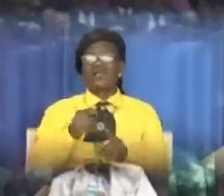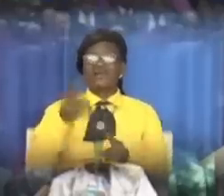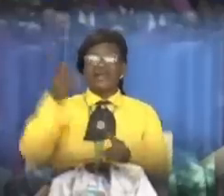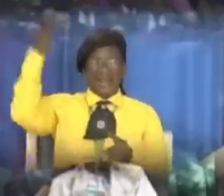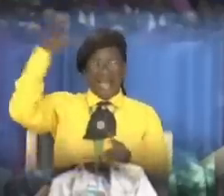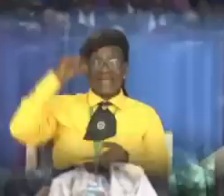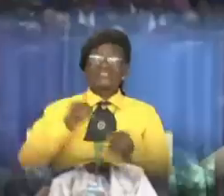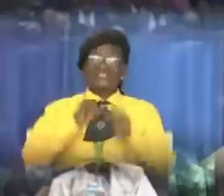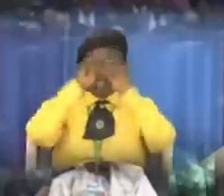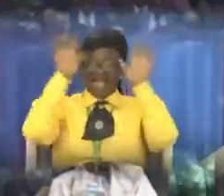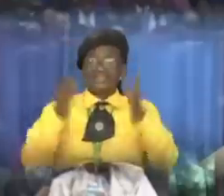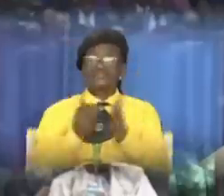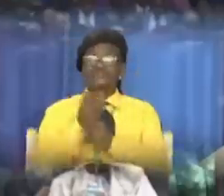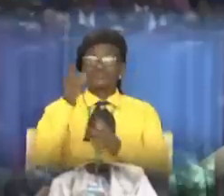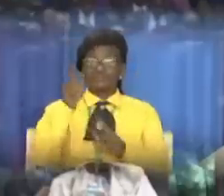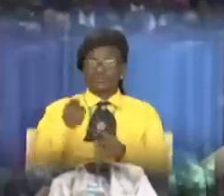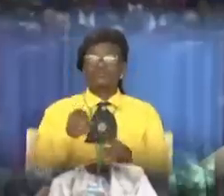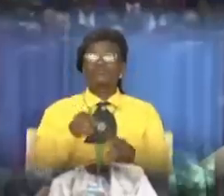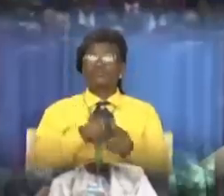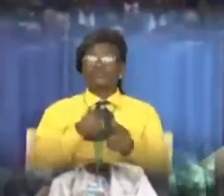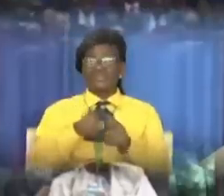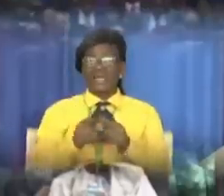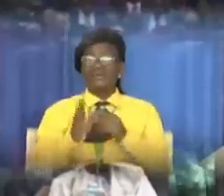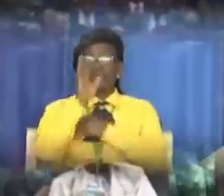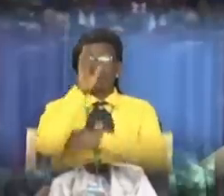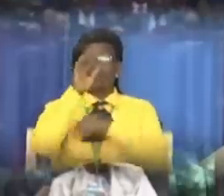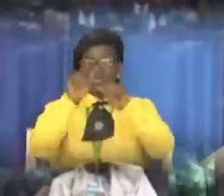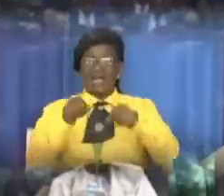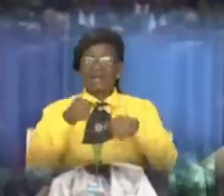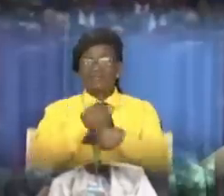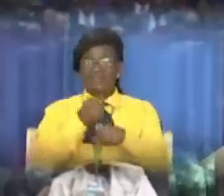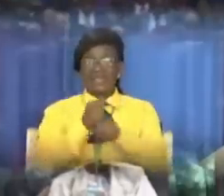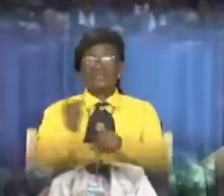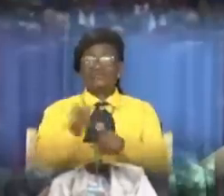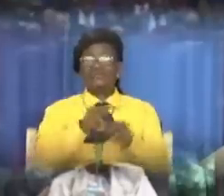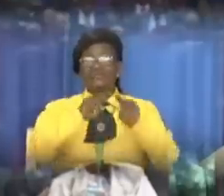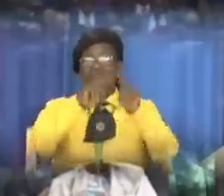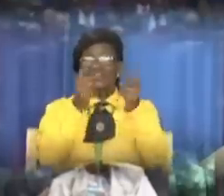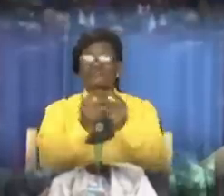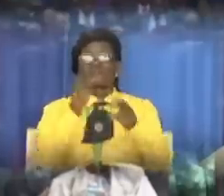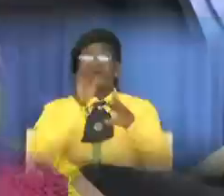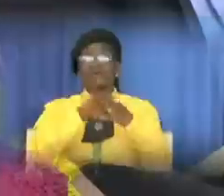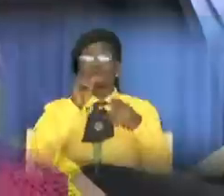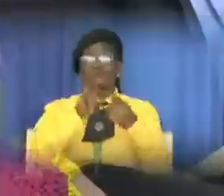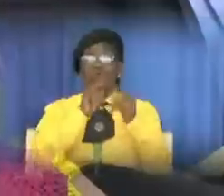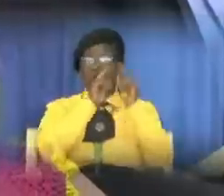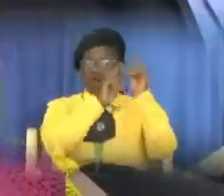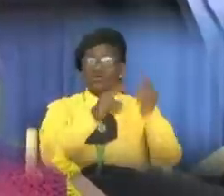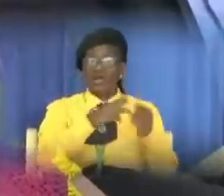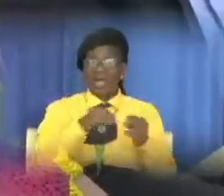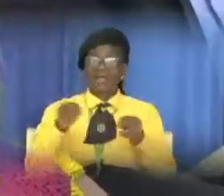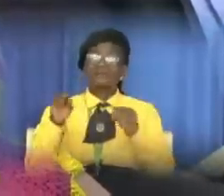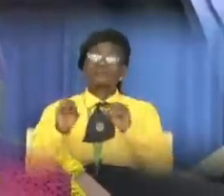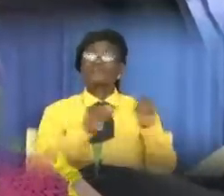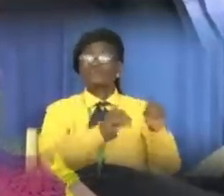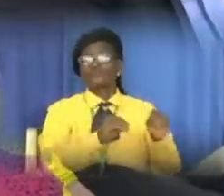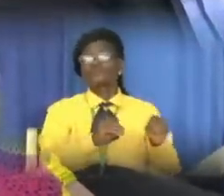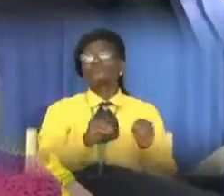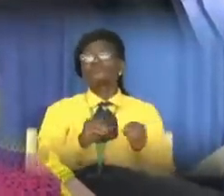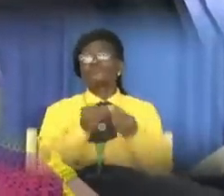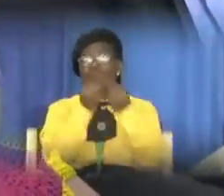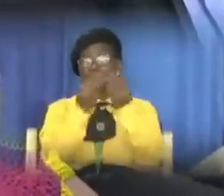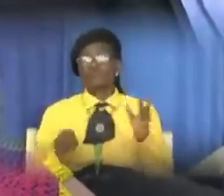honor that will put an end to stagnation in the life of others. When the light of God